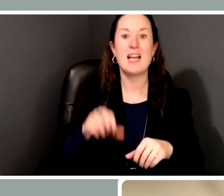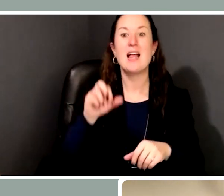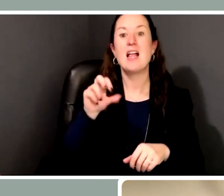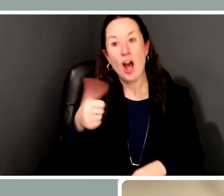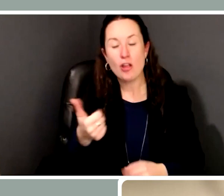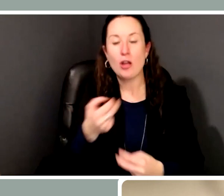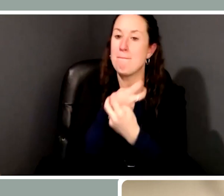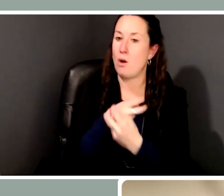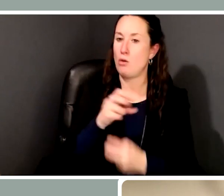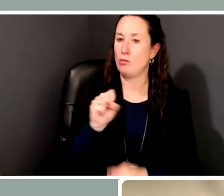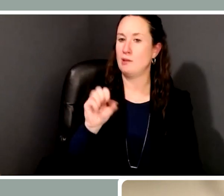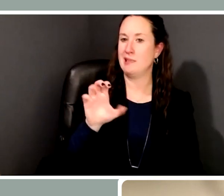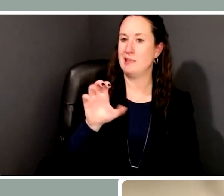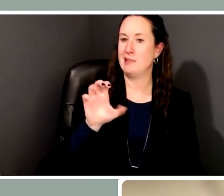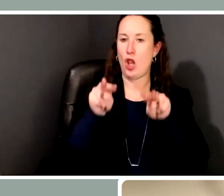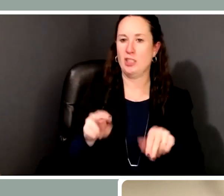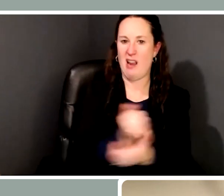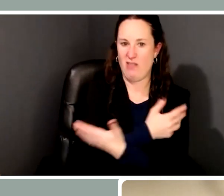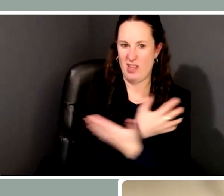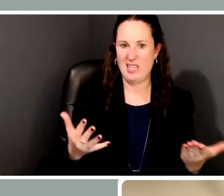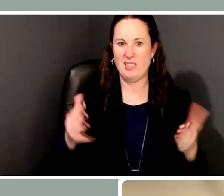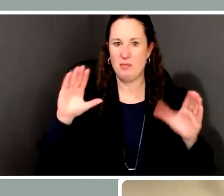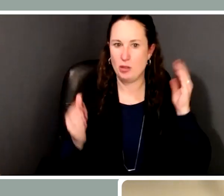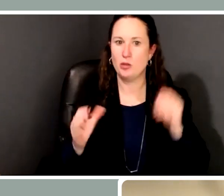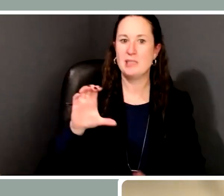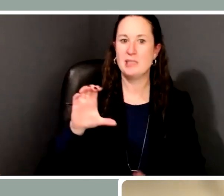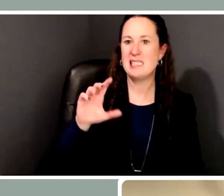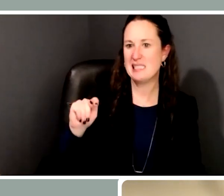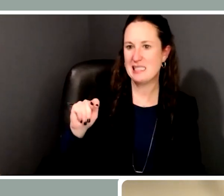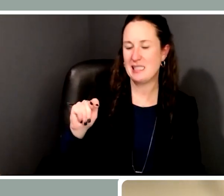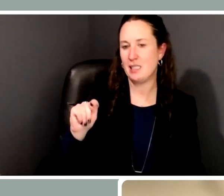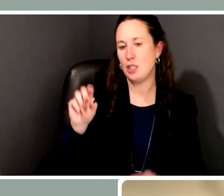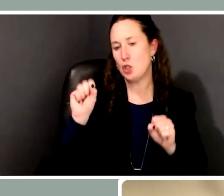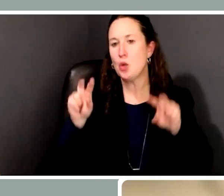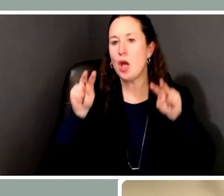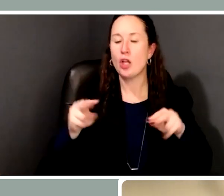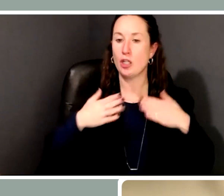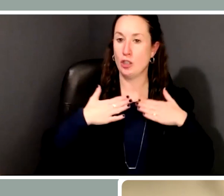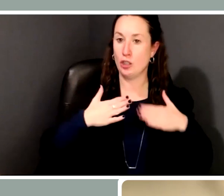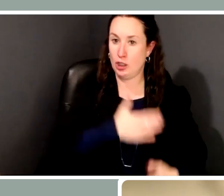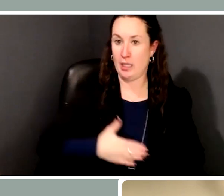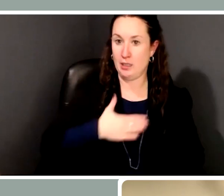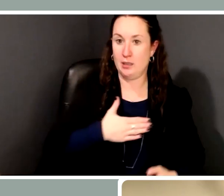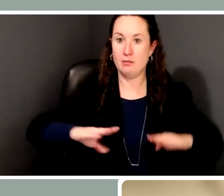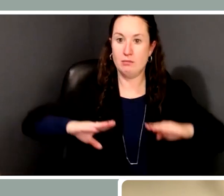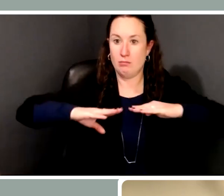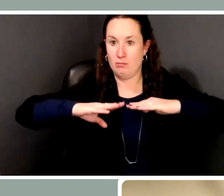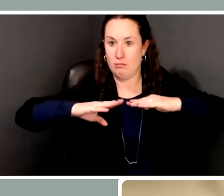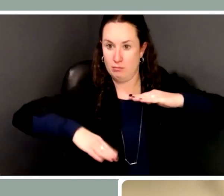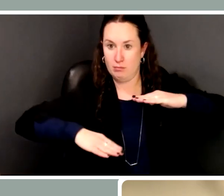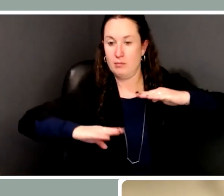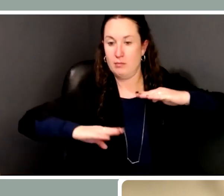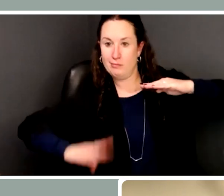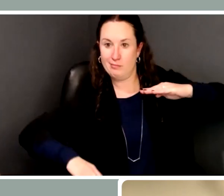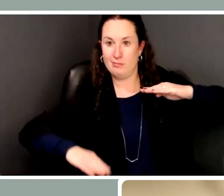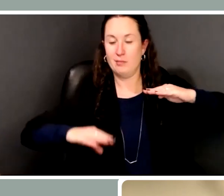activity there. And then the CT is looking at, from chest, abdomen, and pelvis area. Thanks for explaining